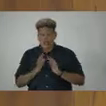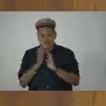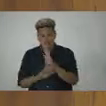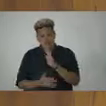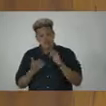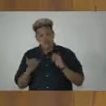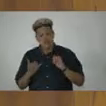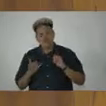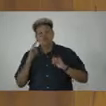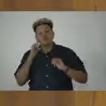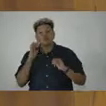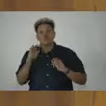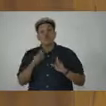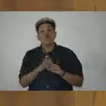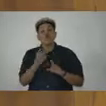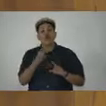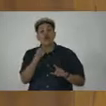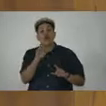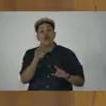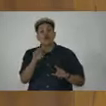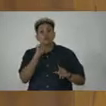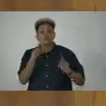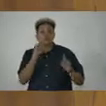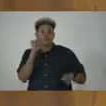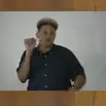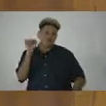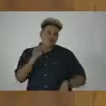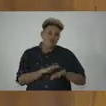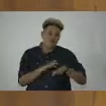now become a hazard to road users.